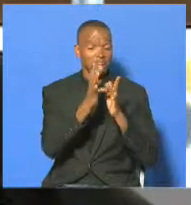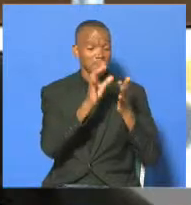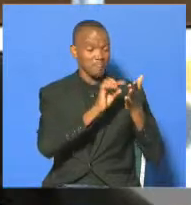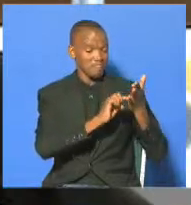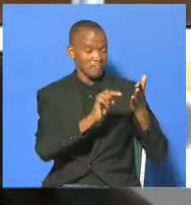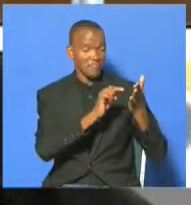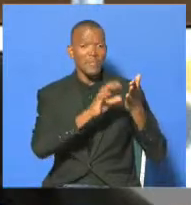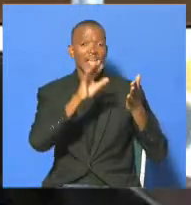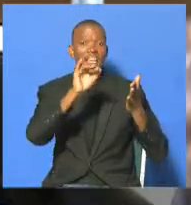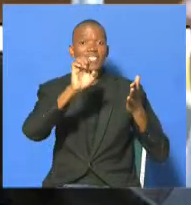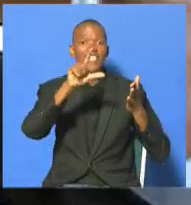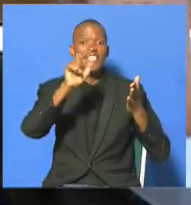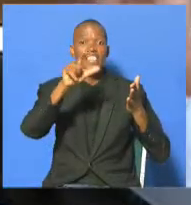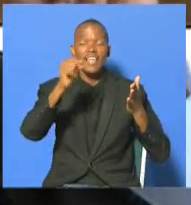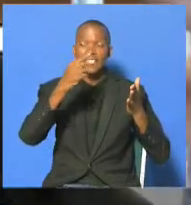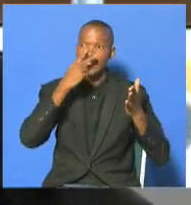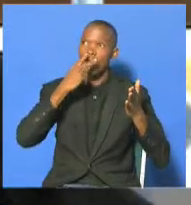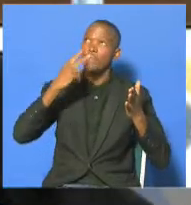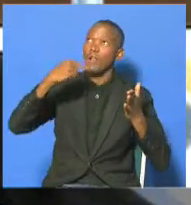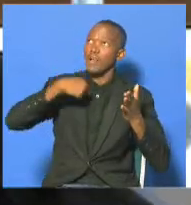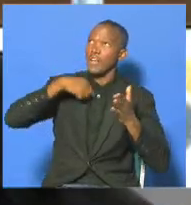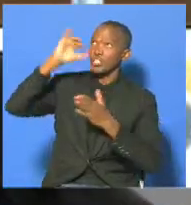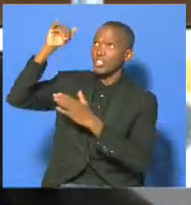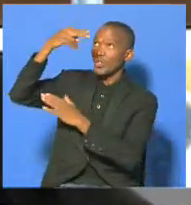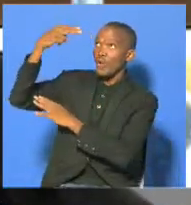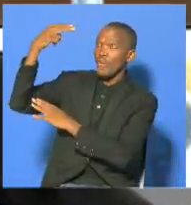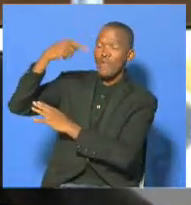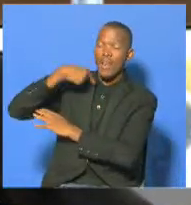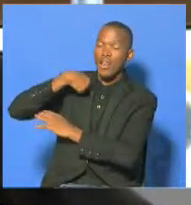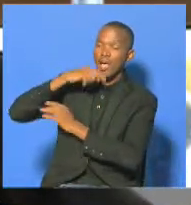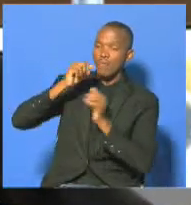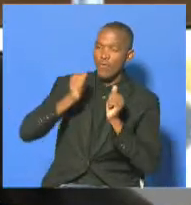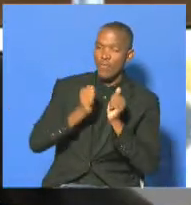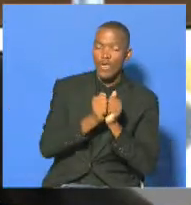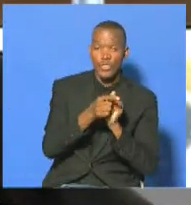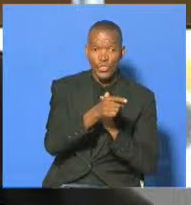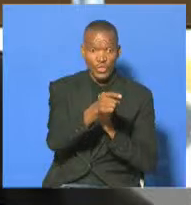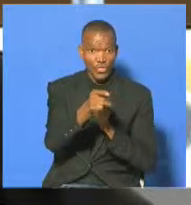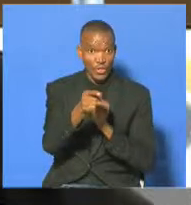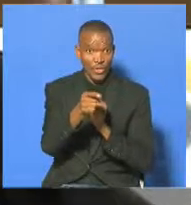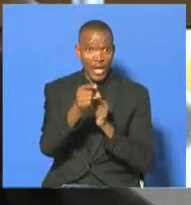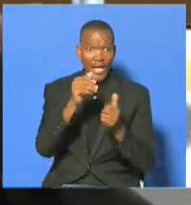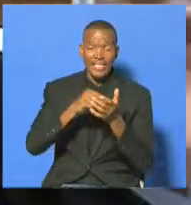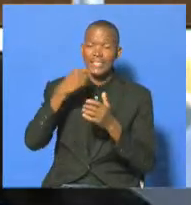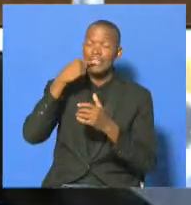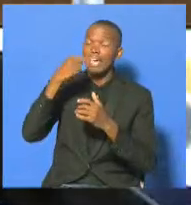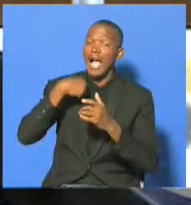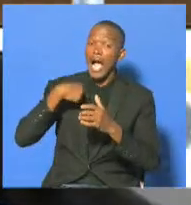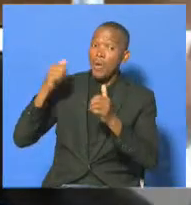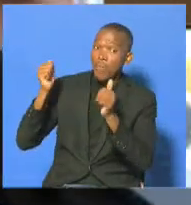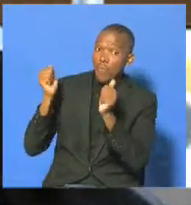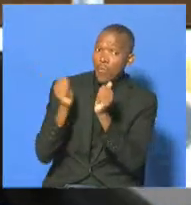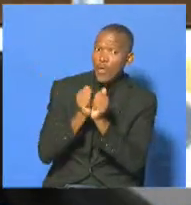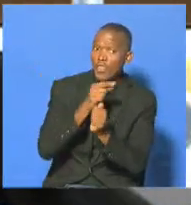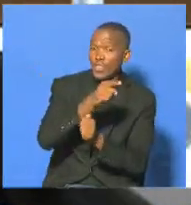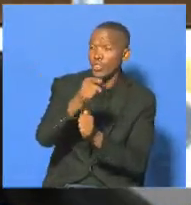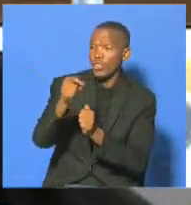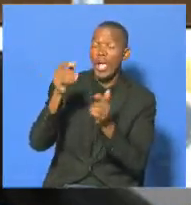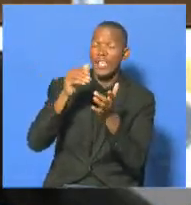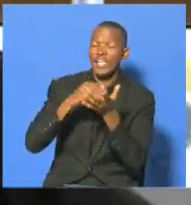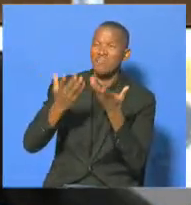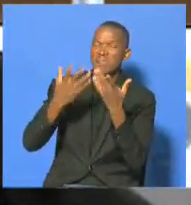Ke ntlhanya lona are ke ntanya lona le ha